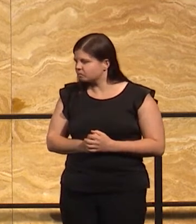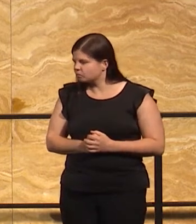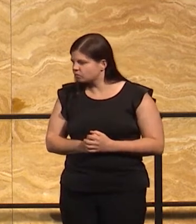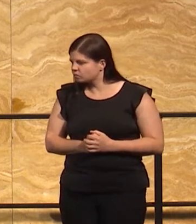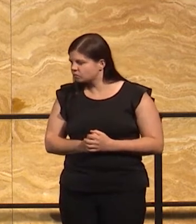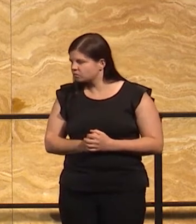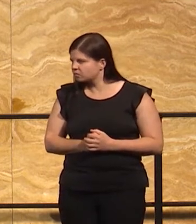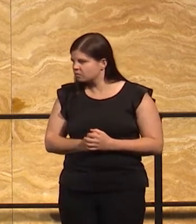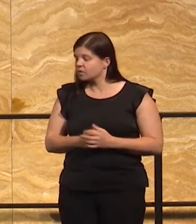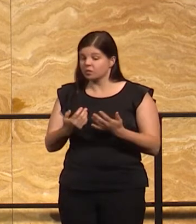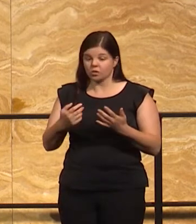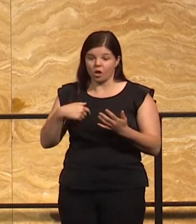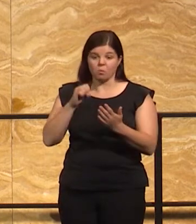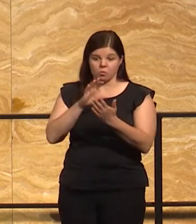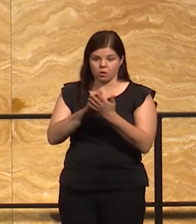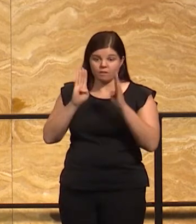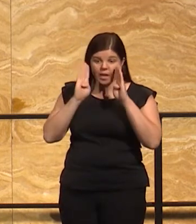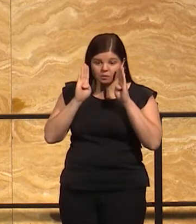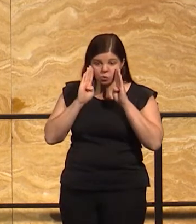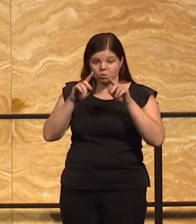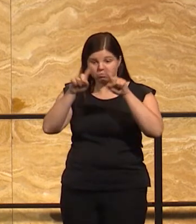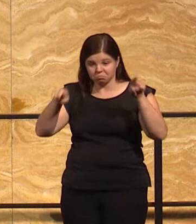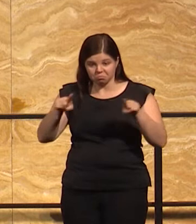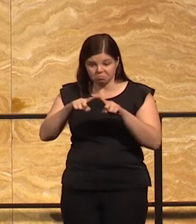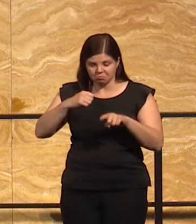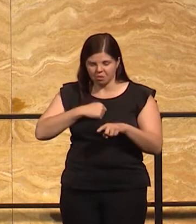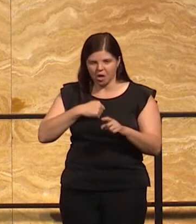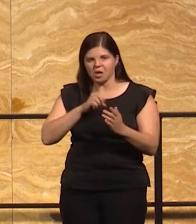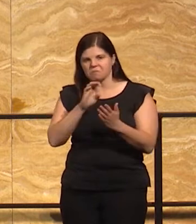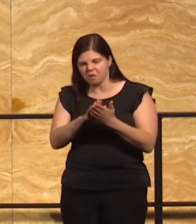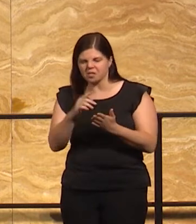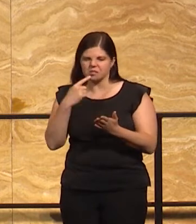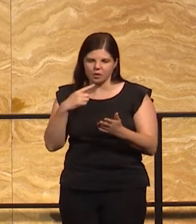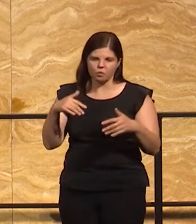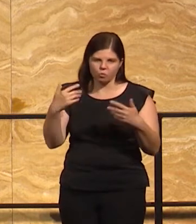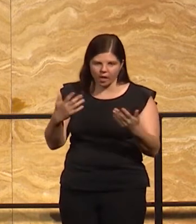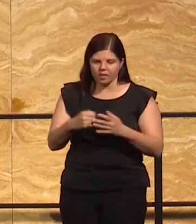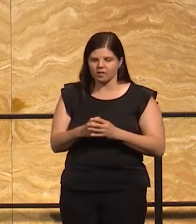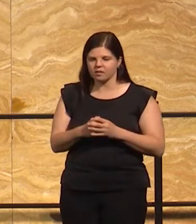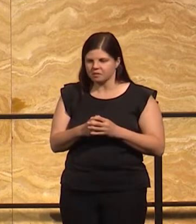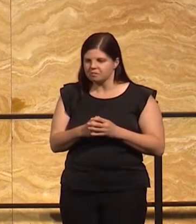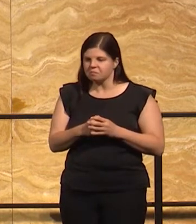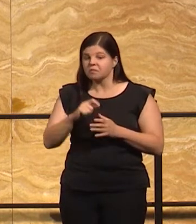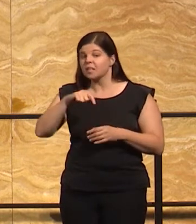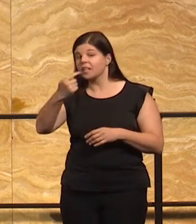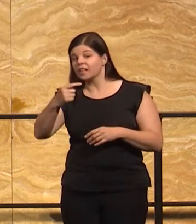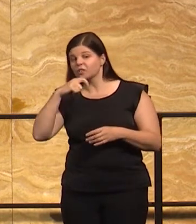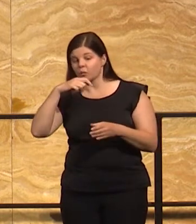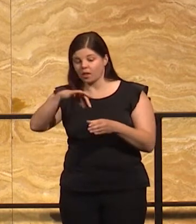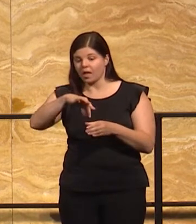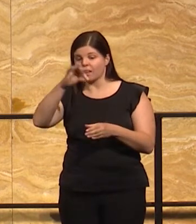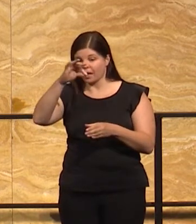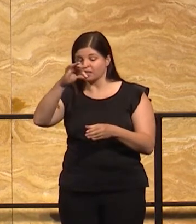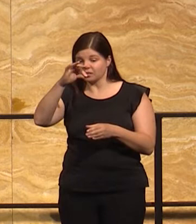page, Facebook, and I said, well, next the UN is going to elect